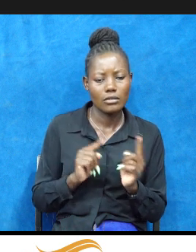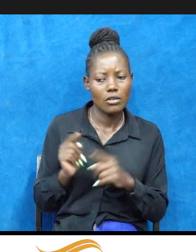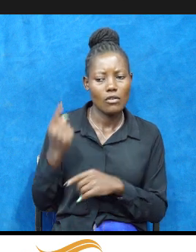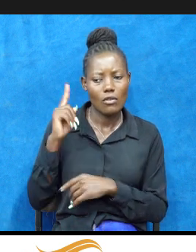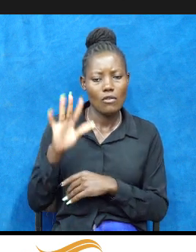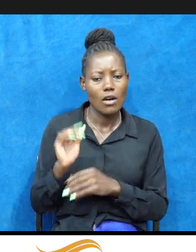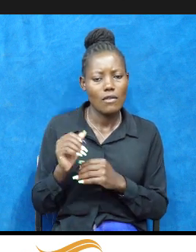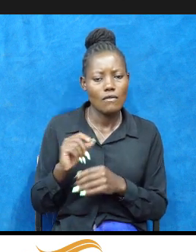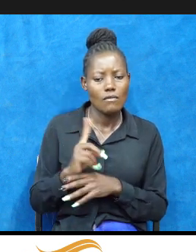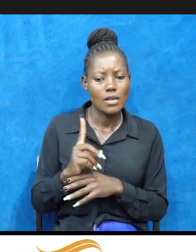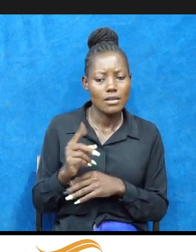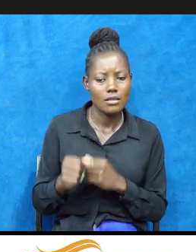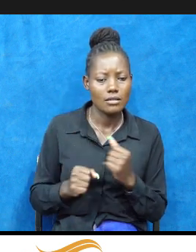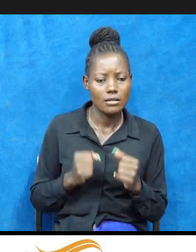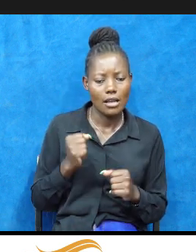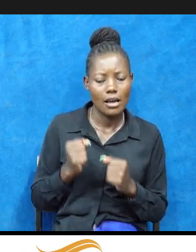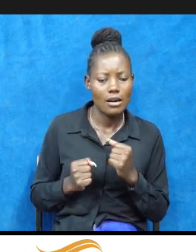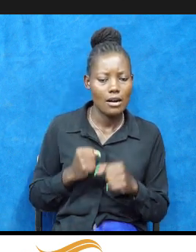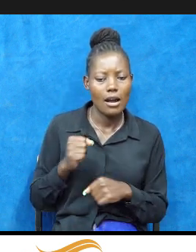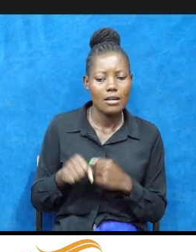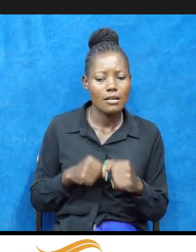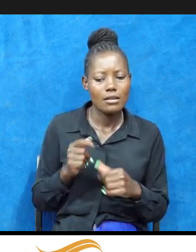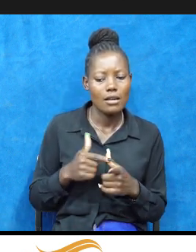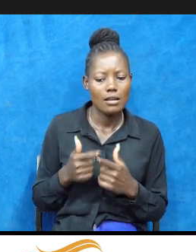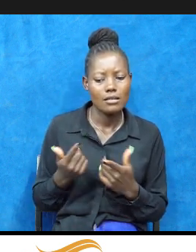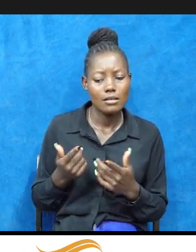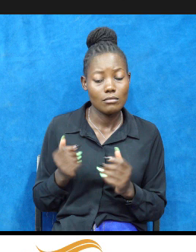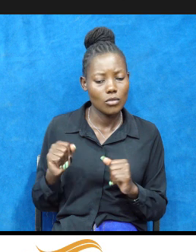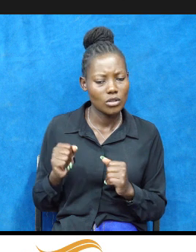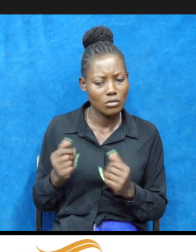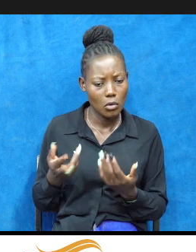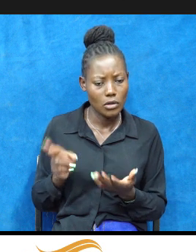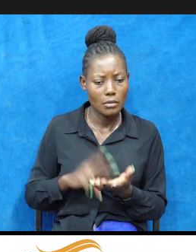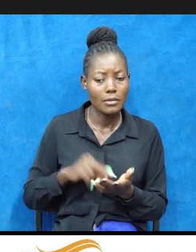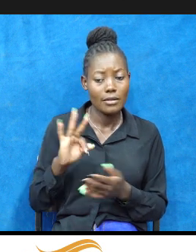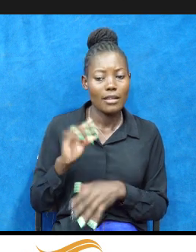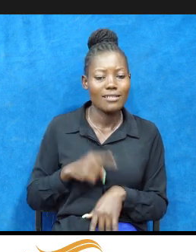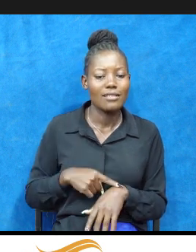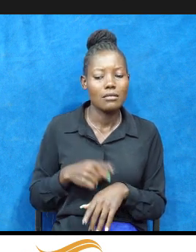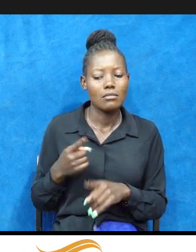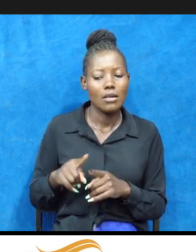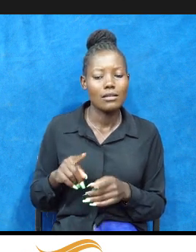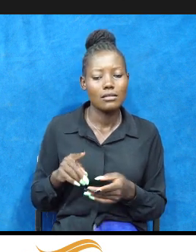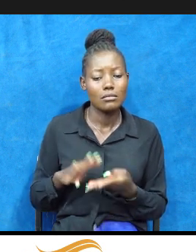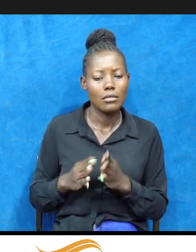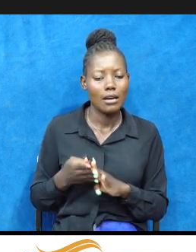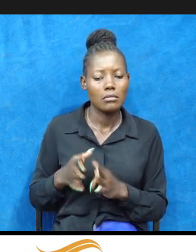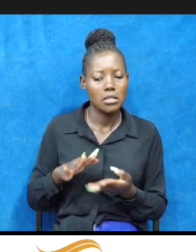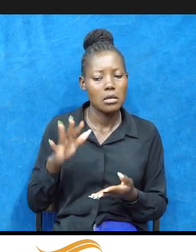then you repeat it again. And again, like I said, you can go the third time, but it becomes a great